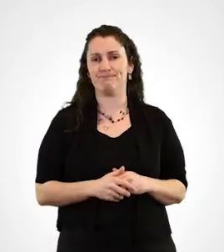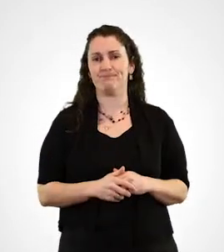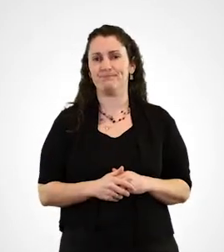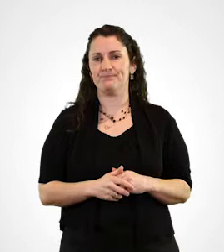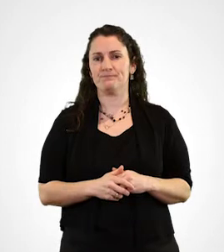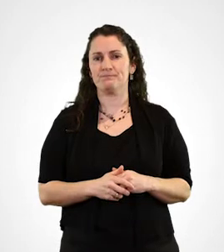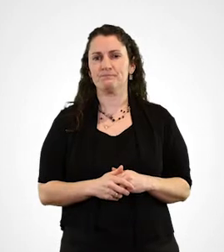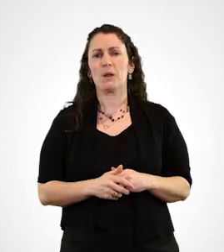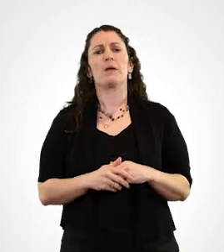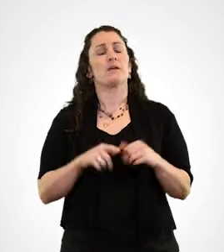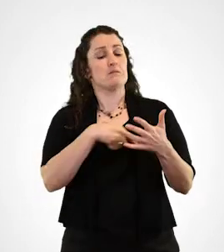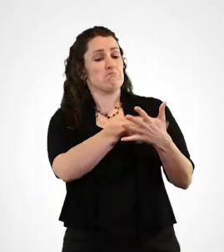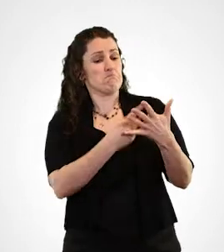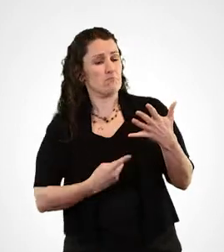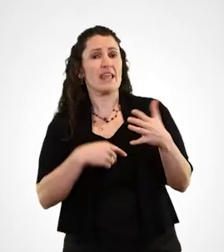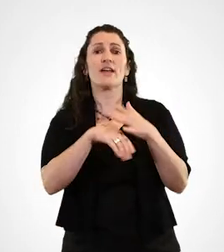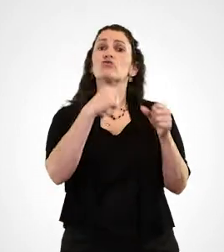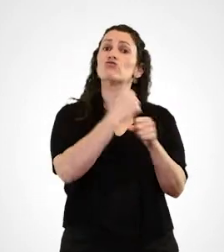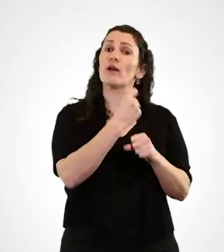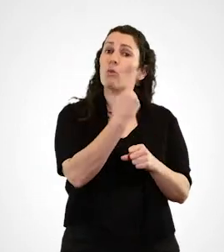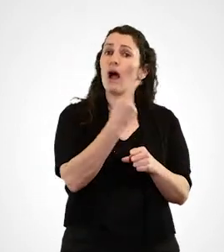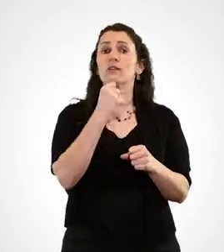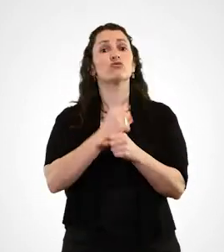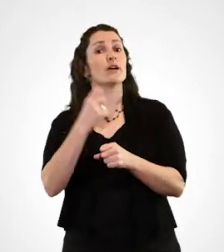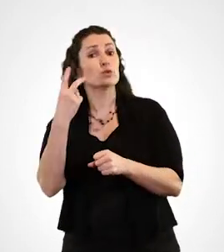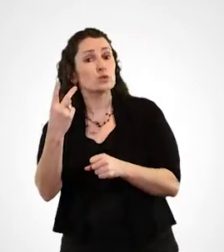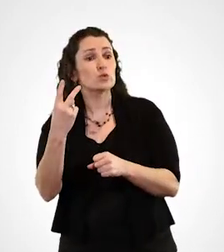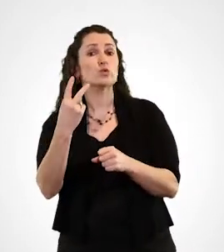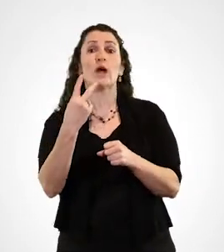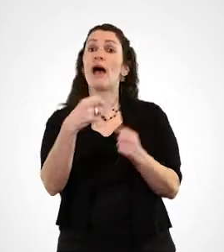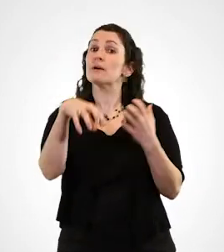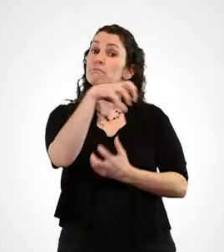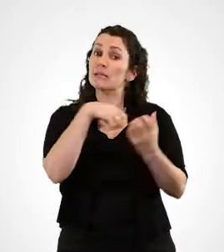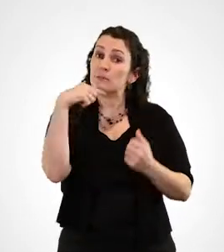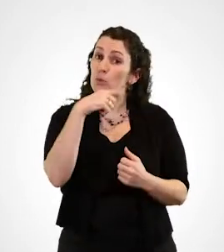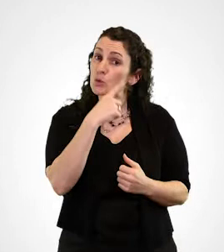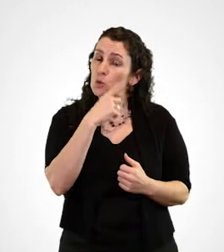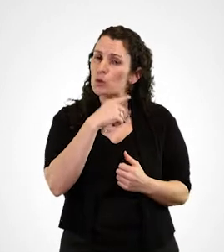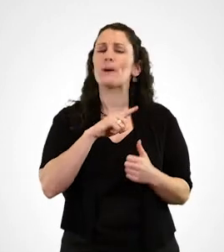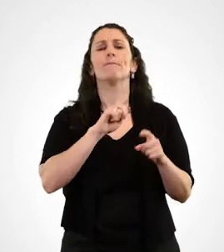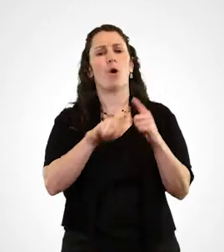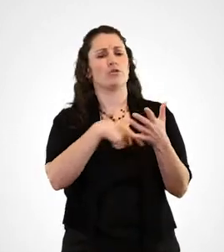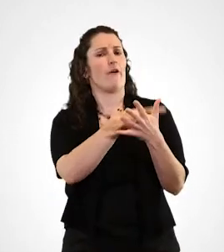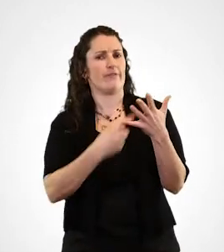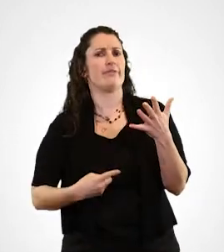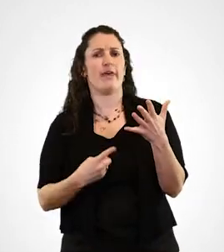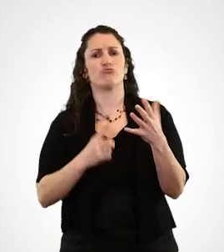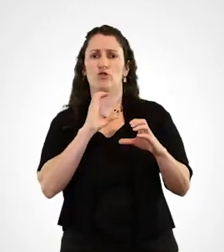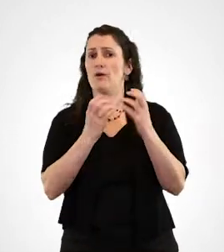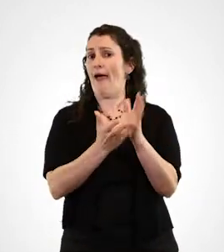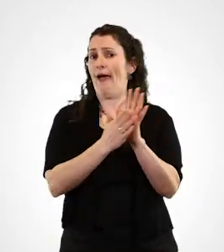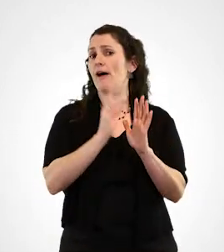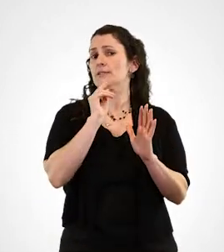they're 1st and 2nd graders. We have both boys and girls, and most of the kids are using spoken English. Design